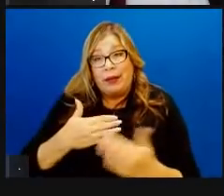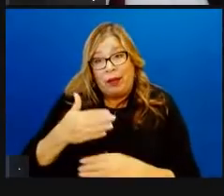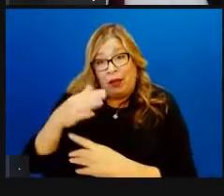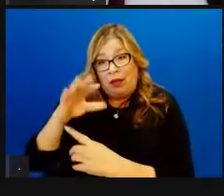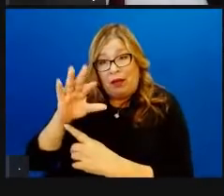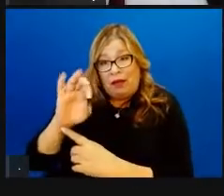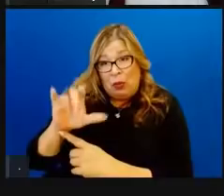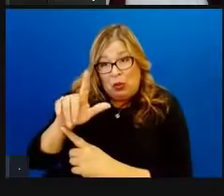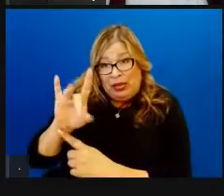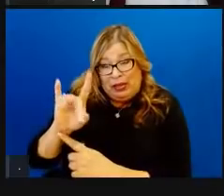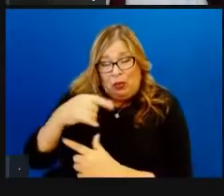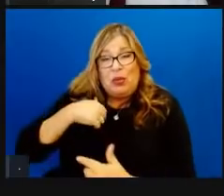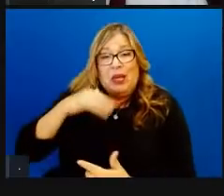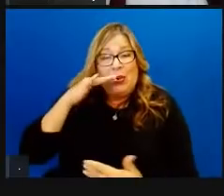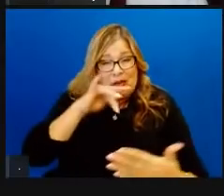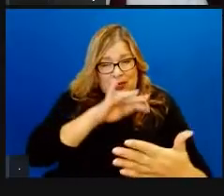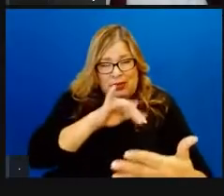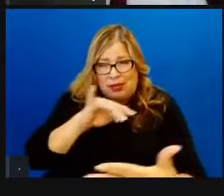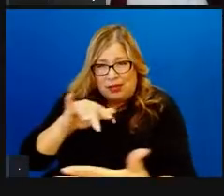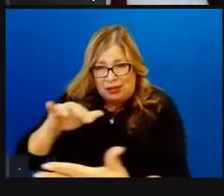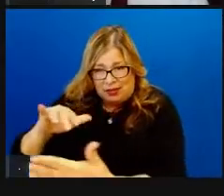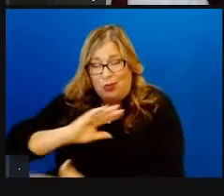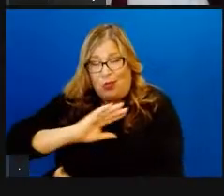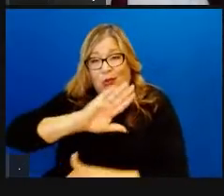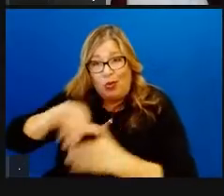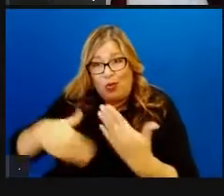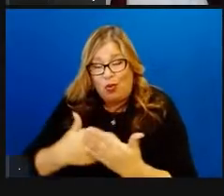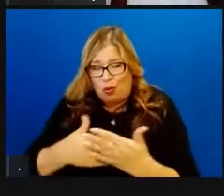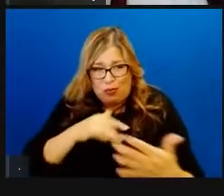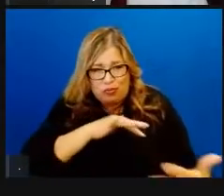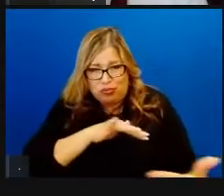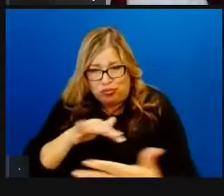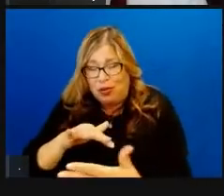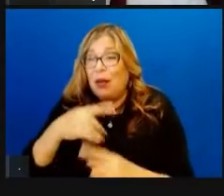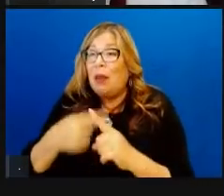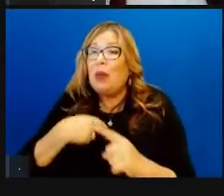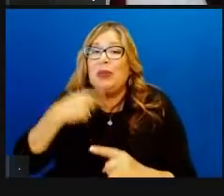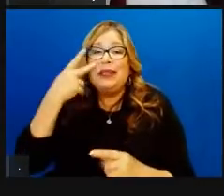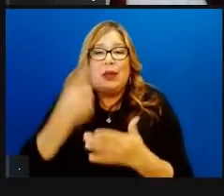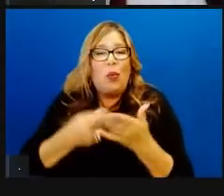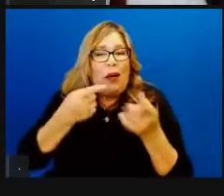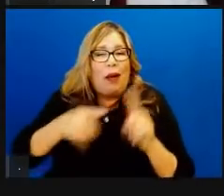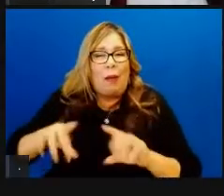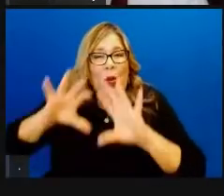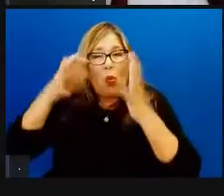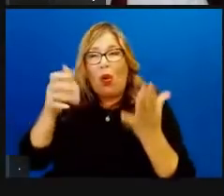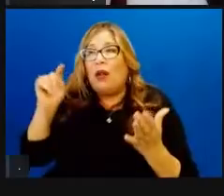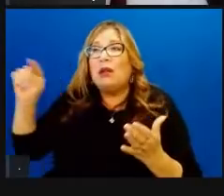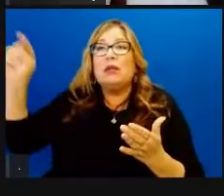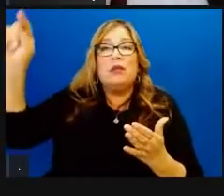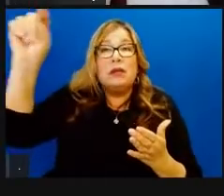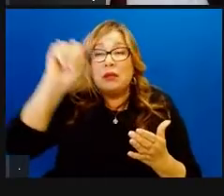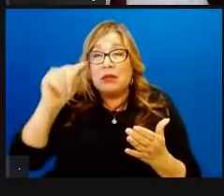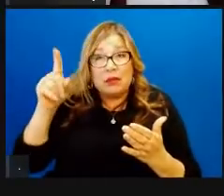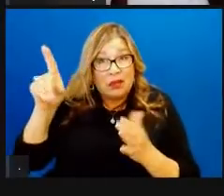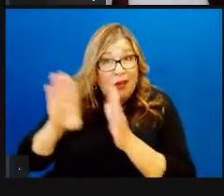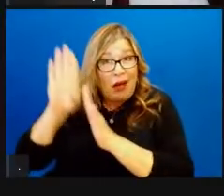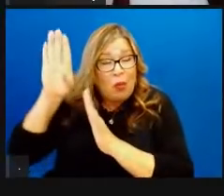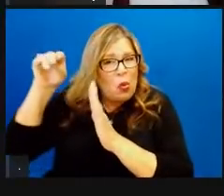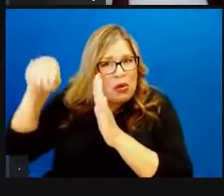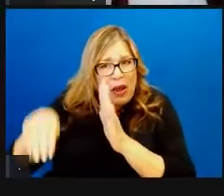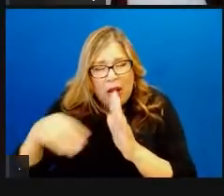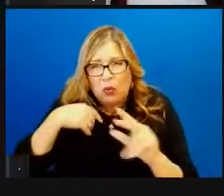as trends around the globe and the nation, ensuring that we aren't seeing upticks and increases down the road, and